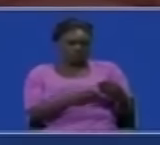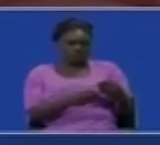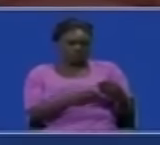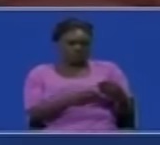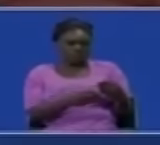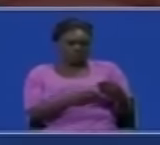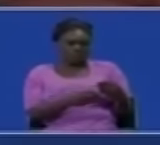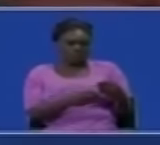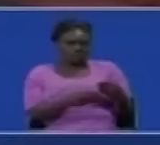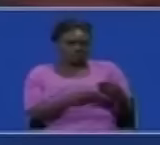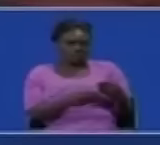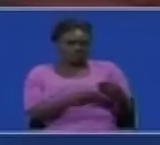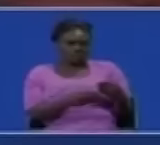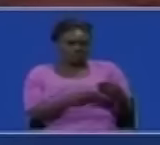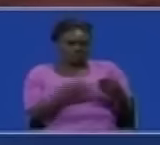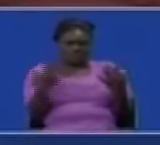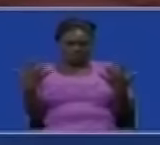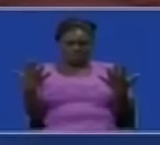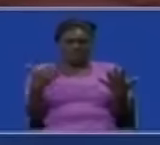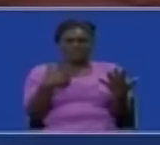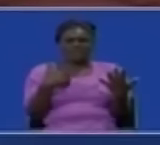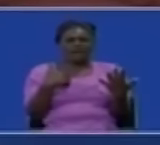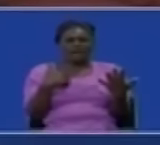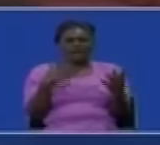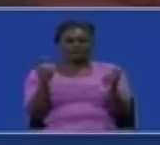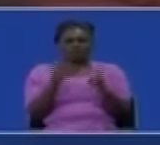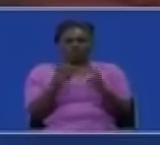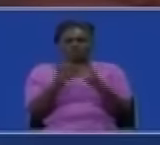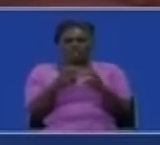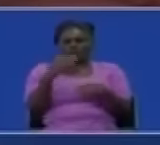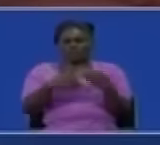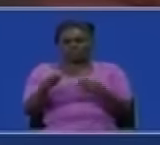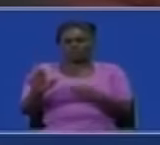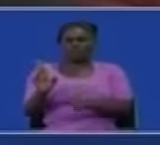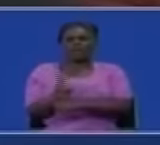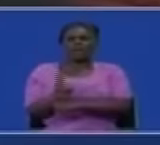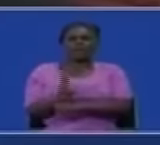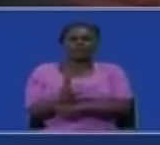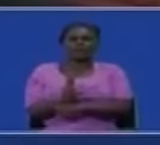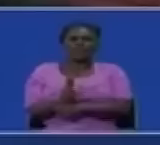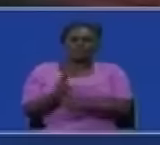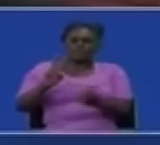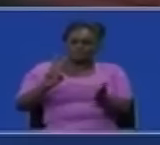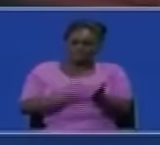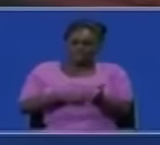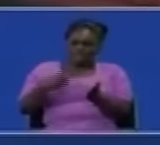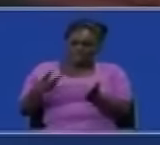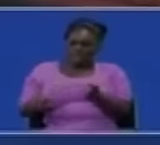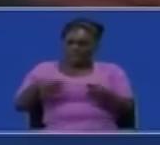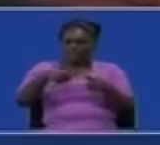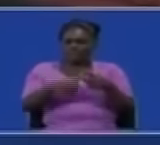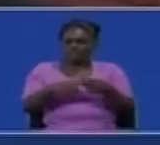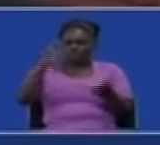not without contact with the material he was using. The failure of the machine